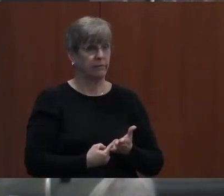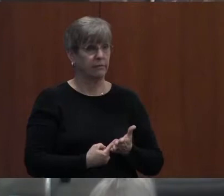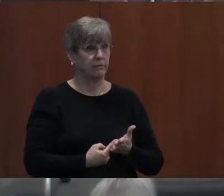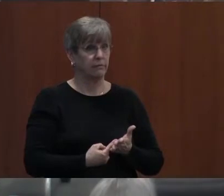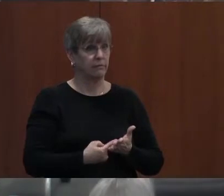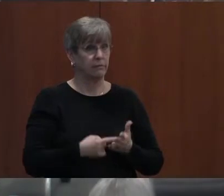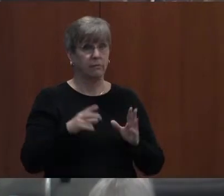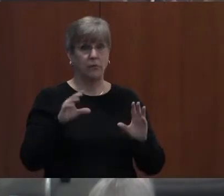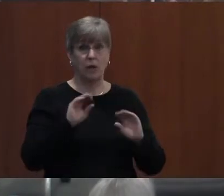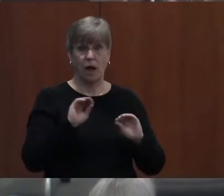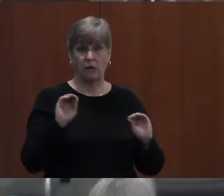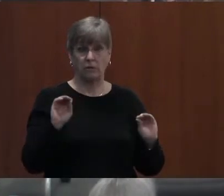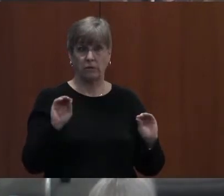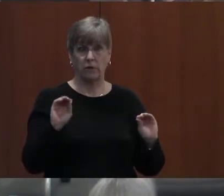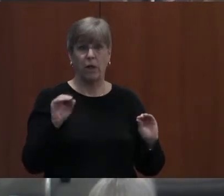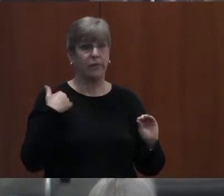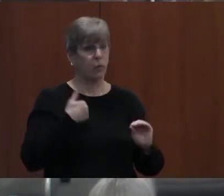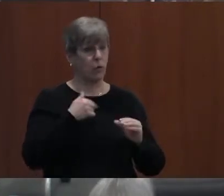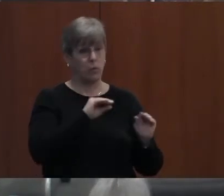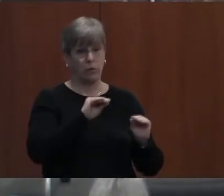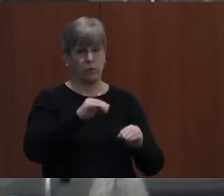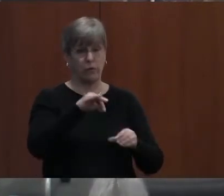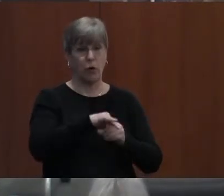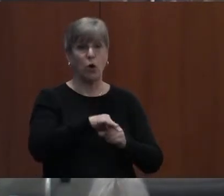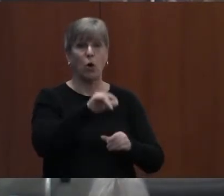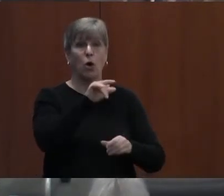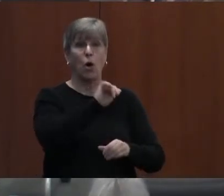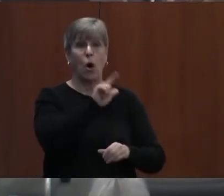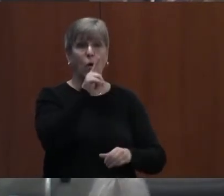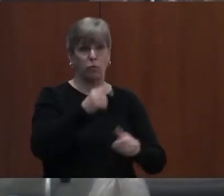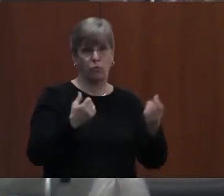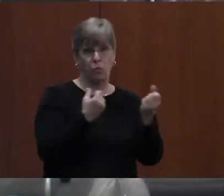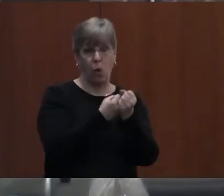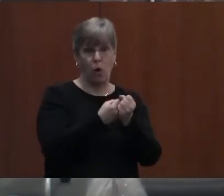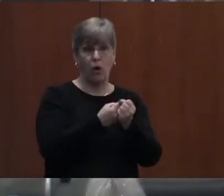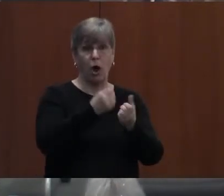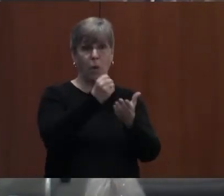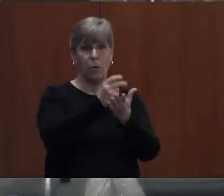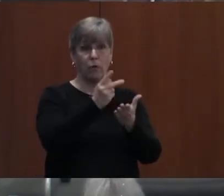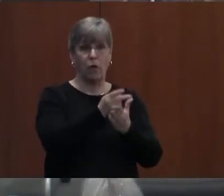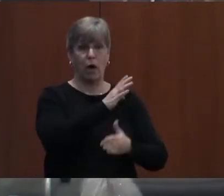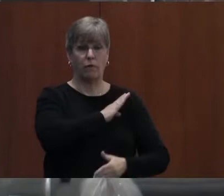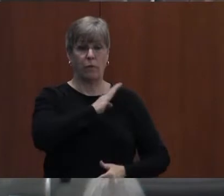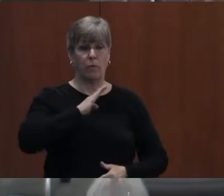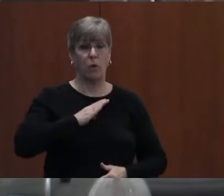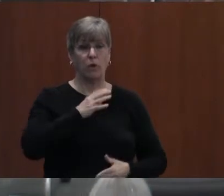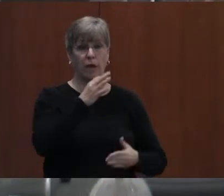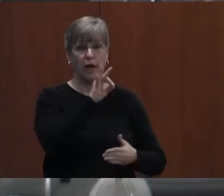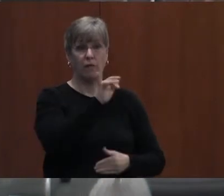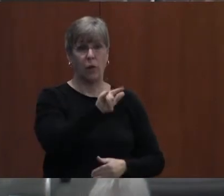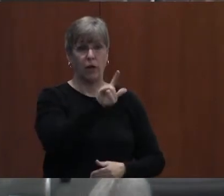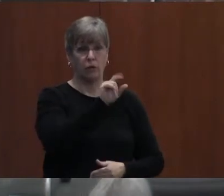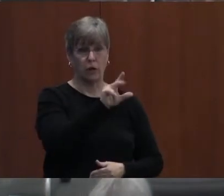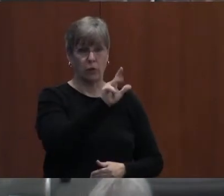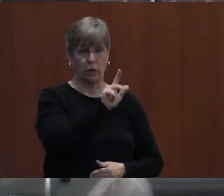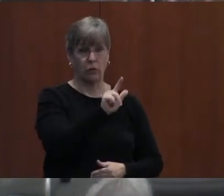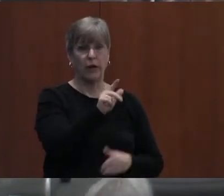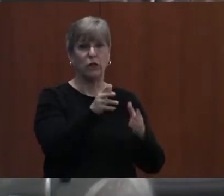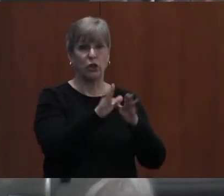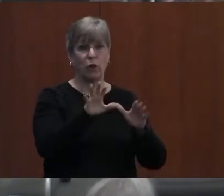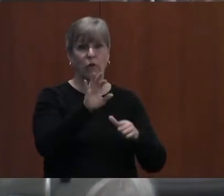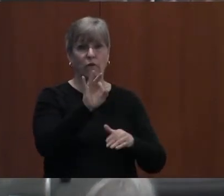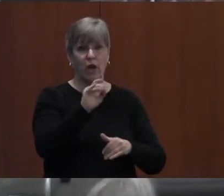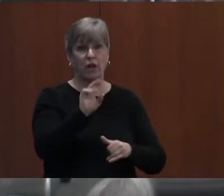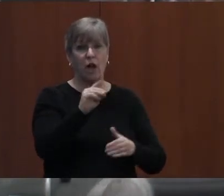No? Then we'll move to the vote. All those in favor of approval of the board's fiscal year 2023 general